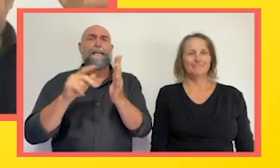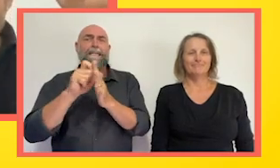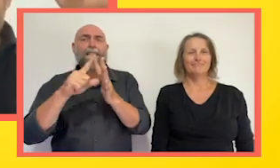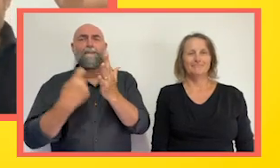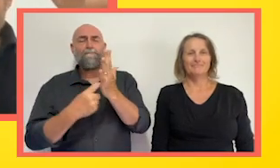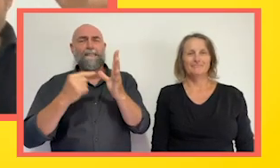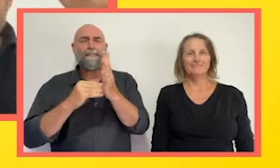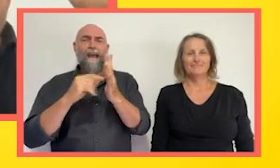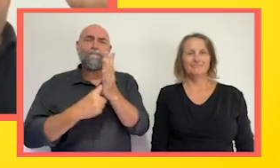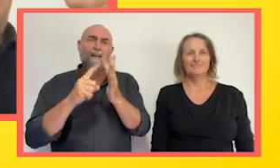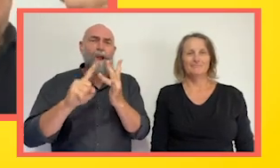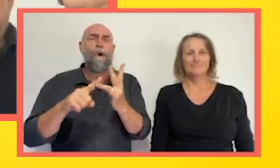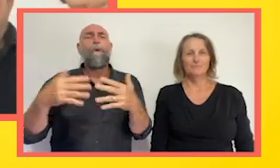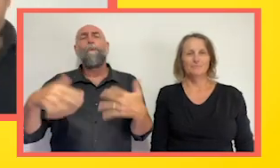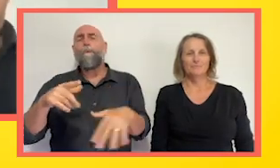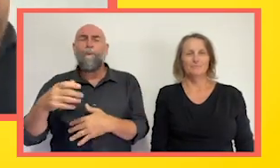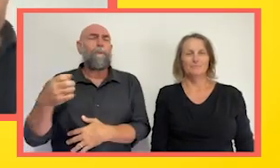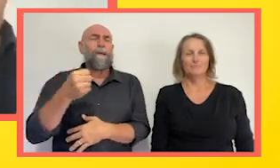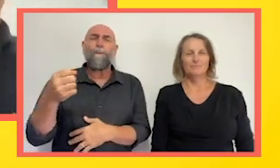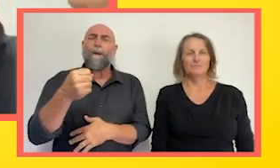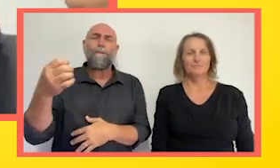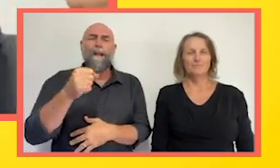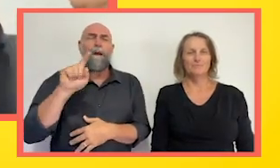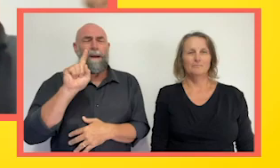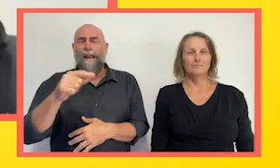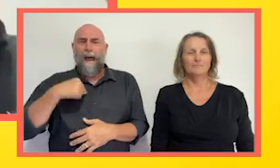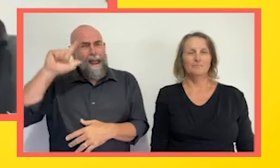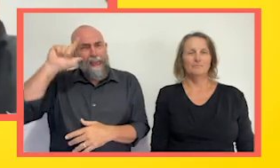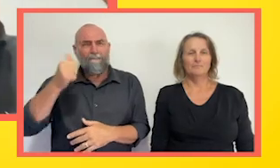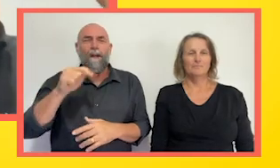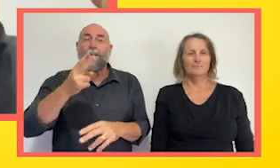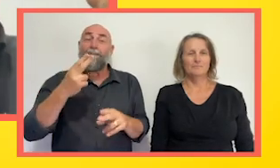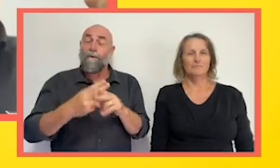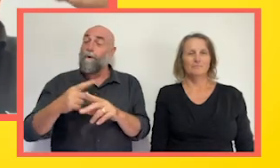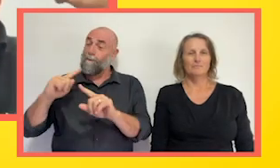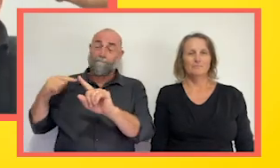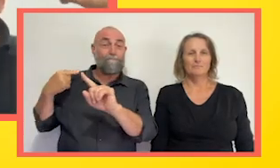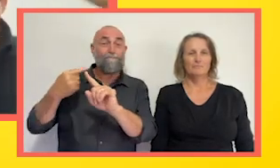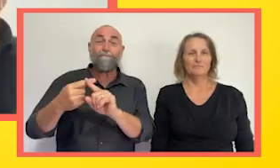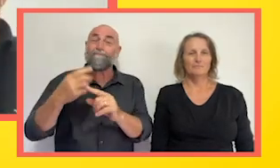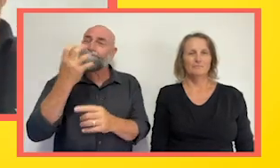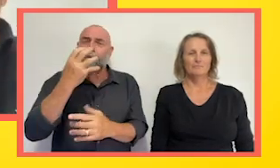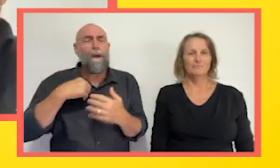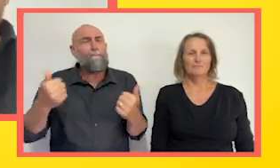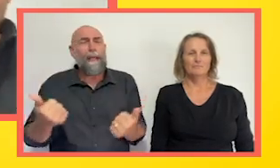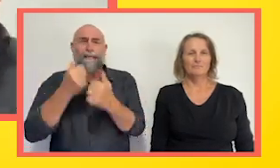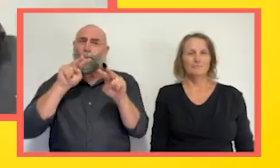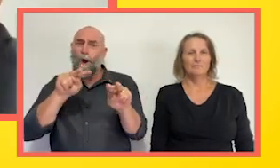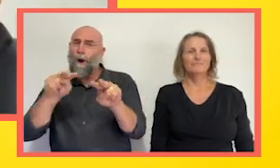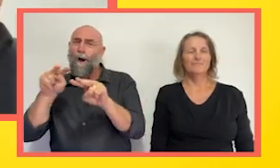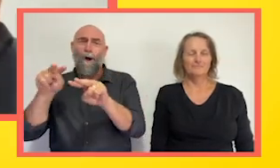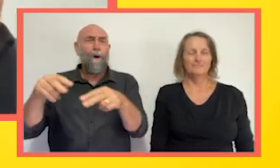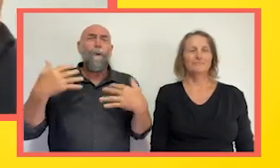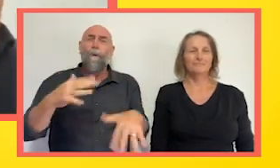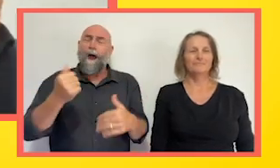10 straight wins as well. But I love that. The You Little Ripper off season, there is plenty happening.